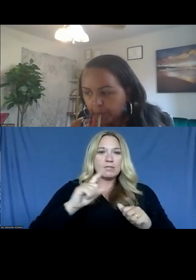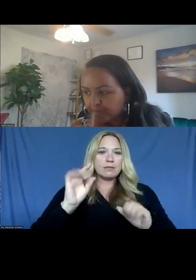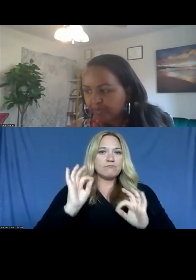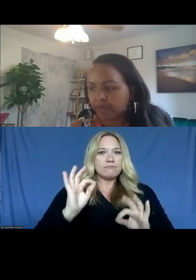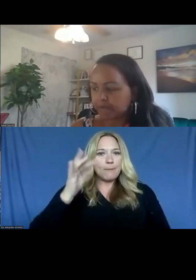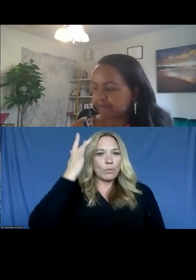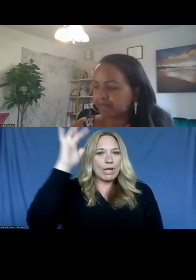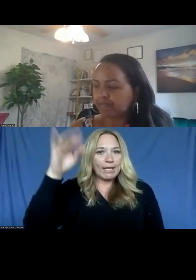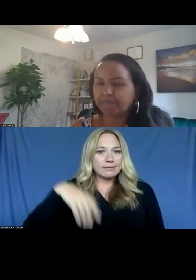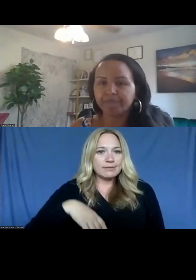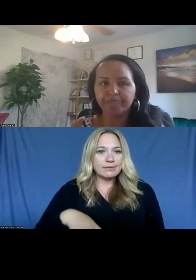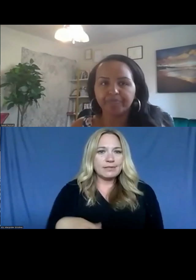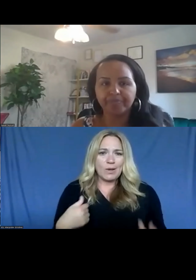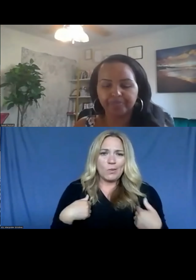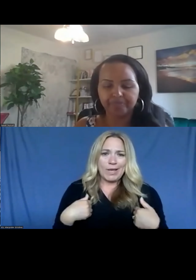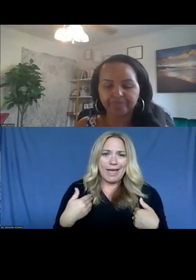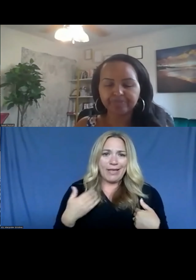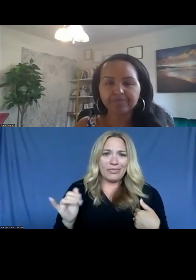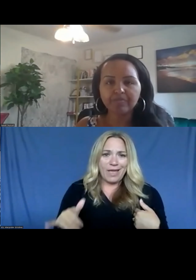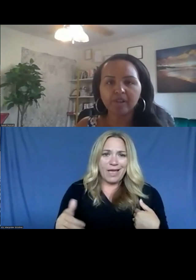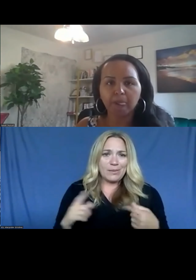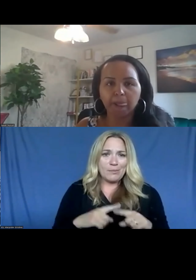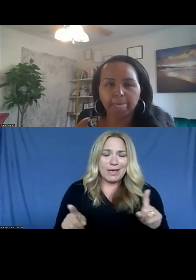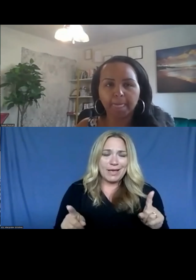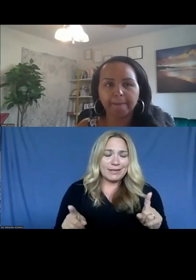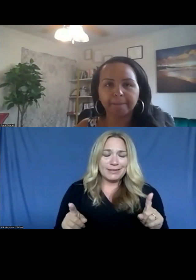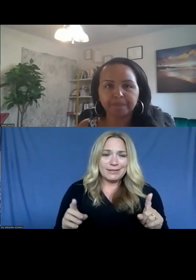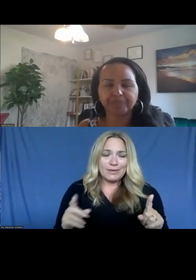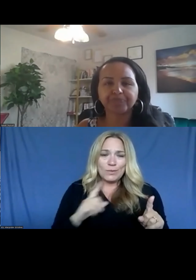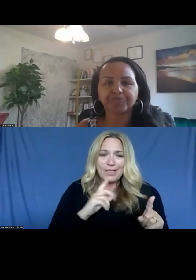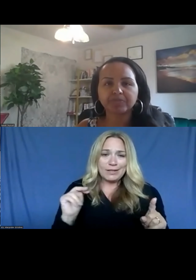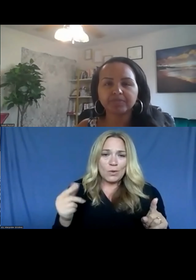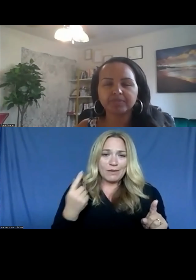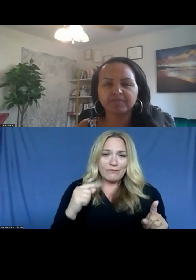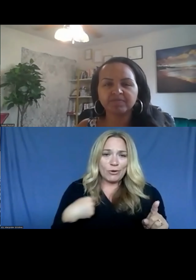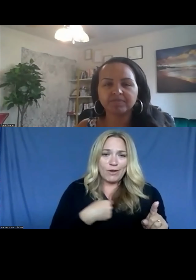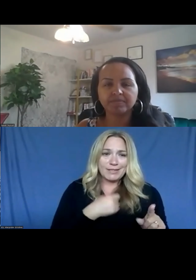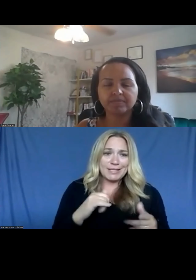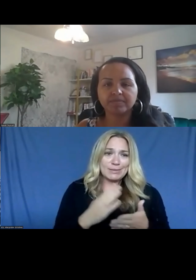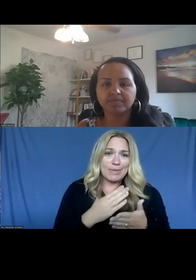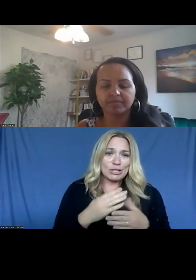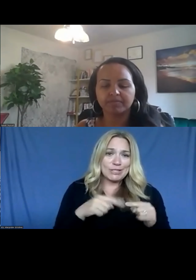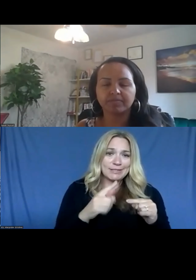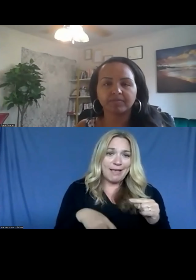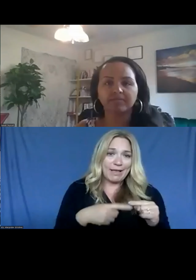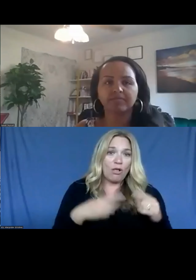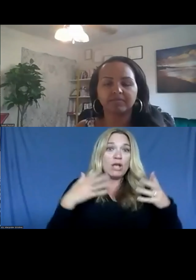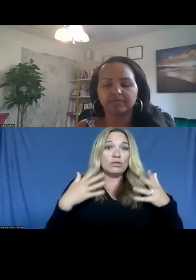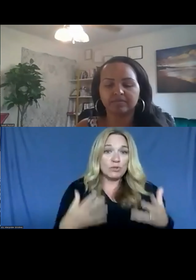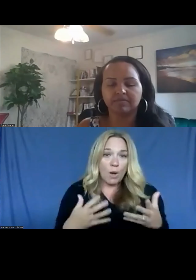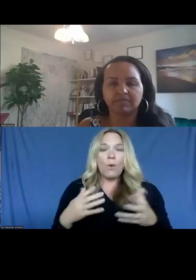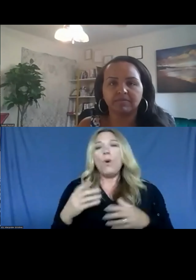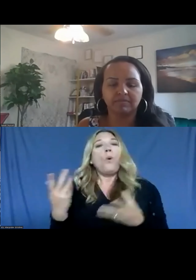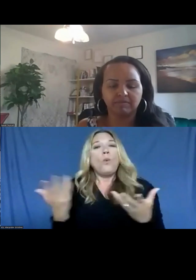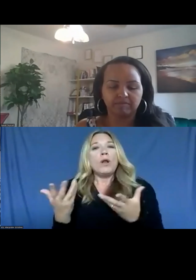and it didn't do us any good in this particular budget cycle. So what do we do in our cultivation